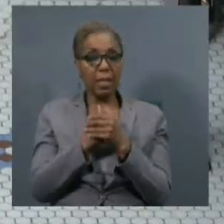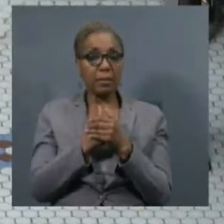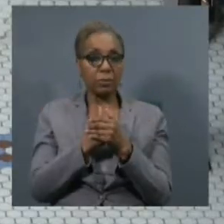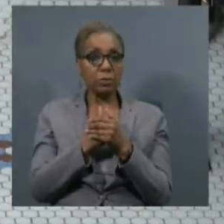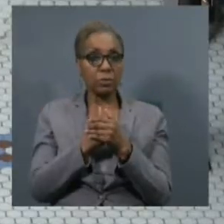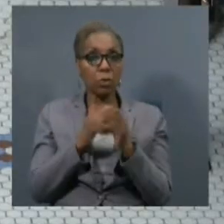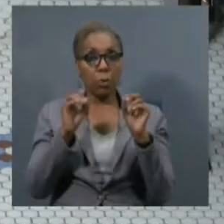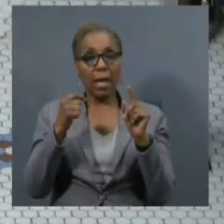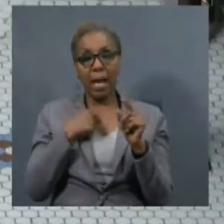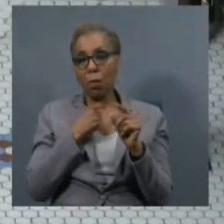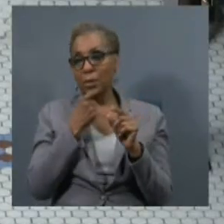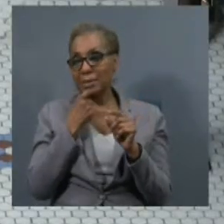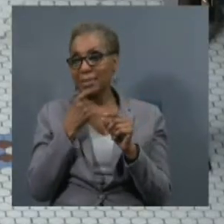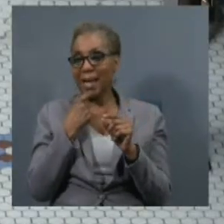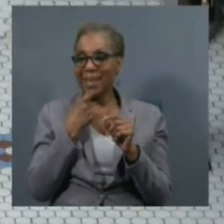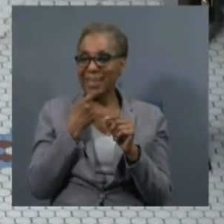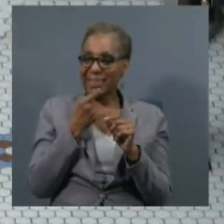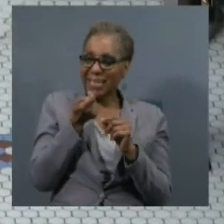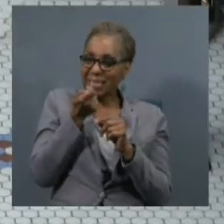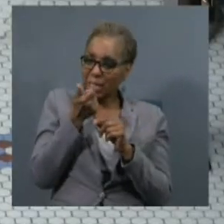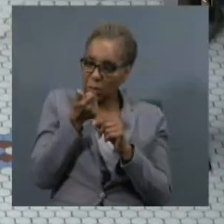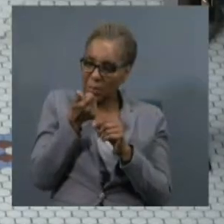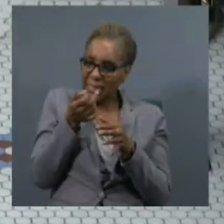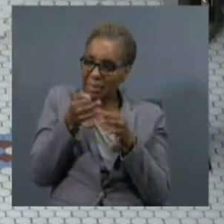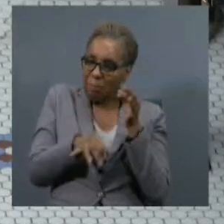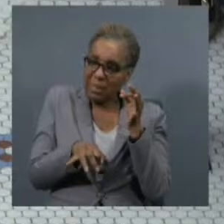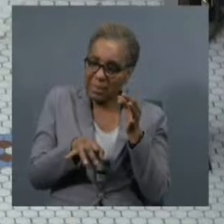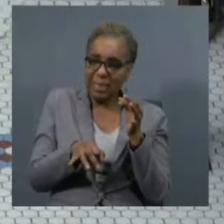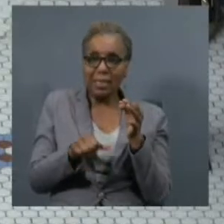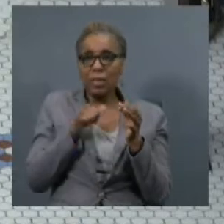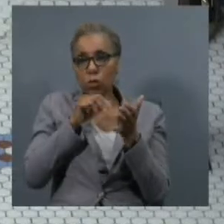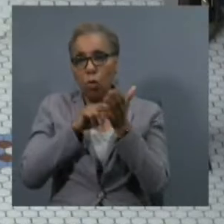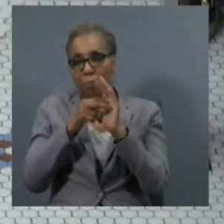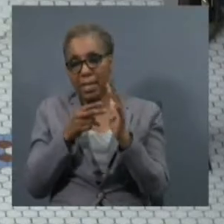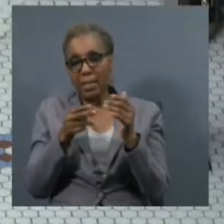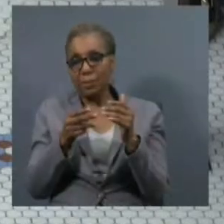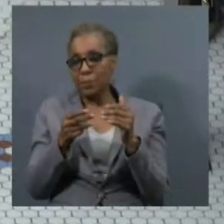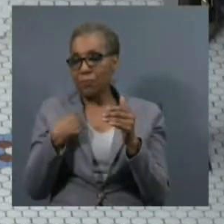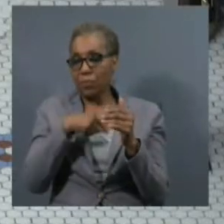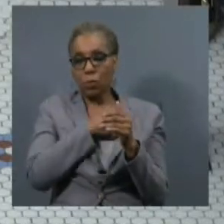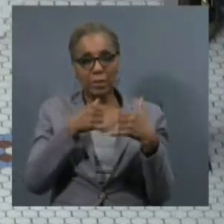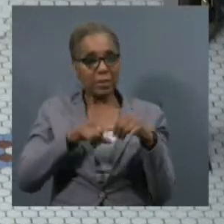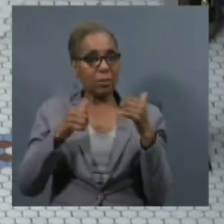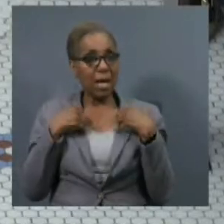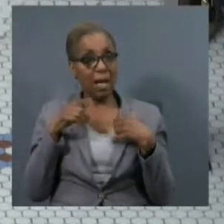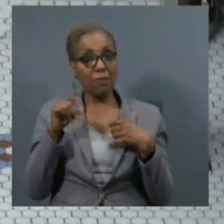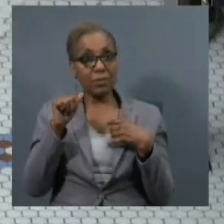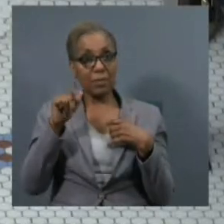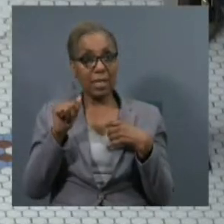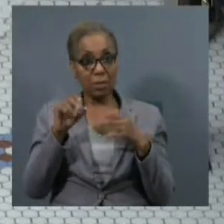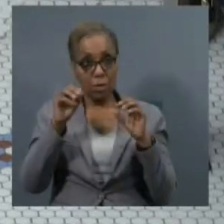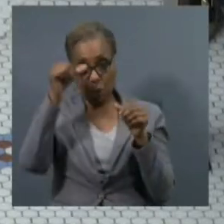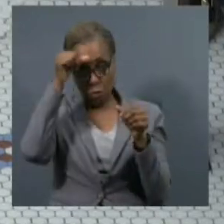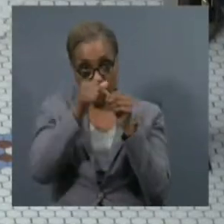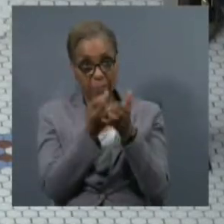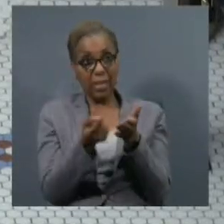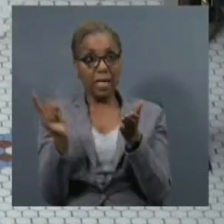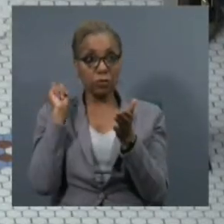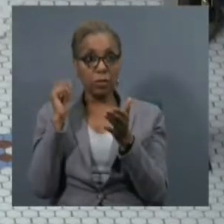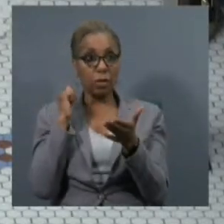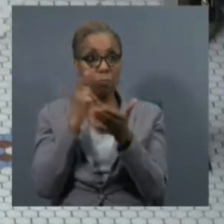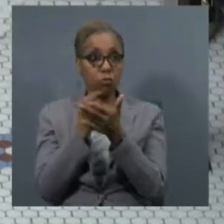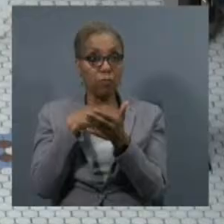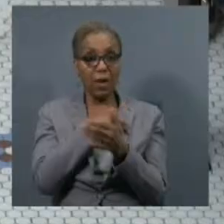So I would say that's a little bit simplistic. Not to say that we still don't have our data. As you know, just last week, you guys were able to approve our